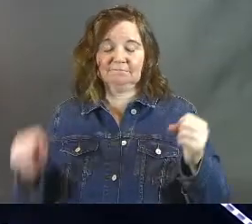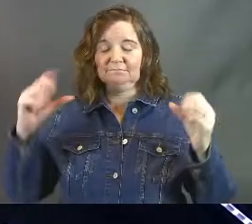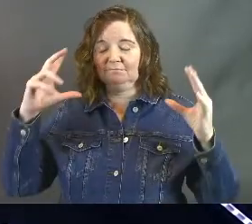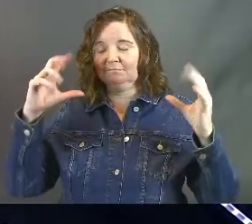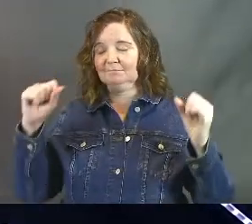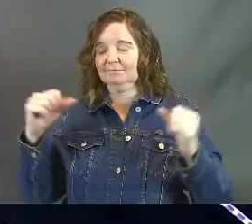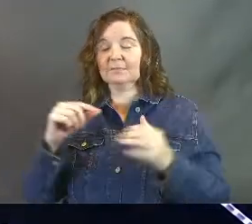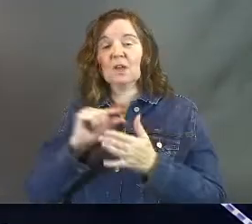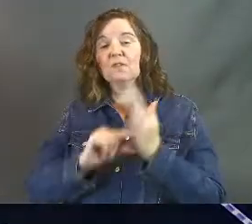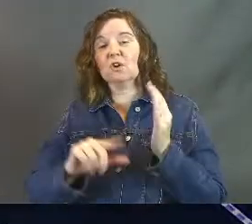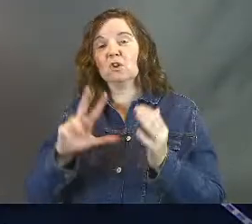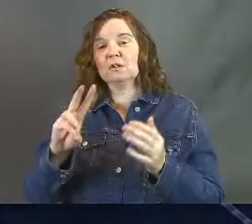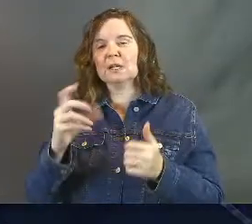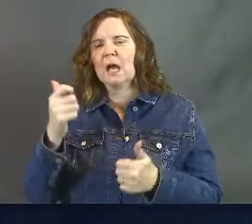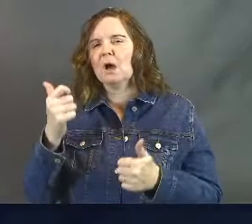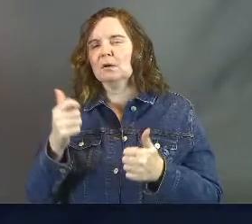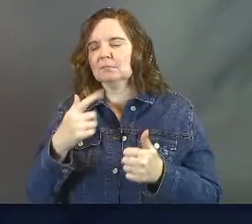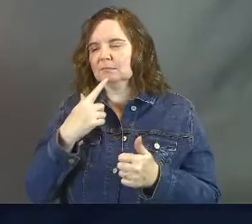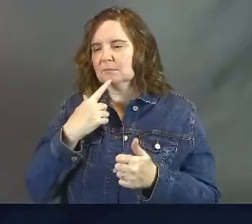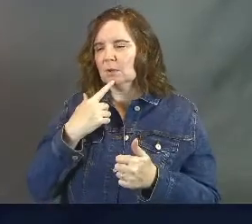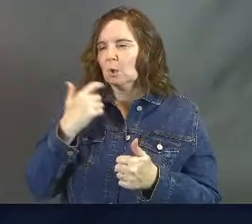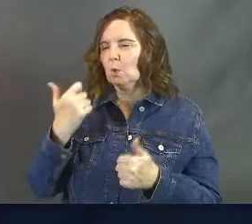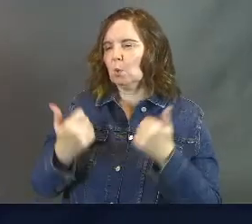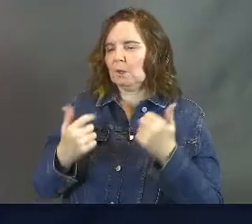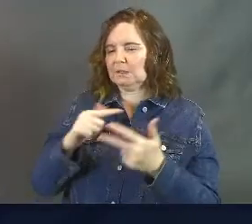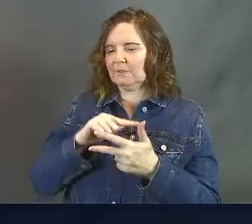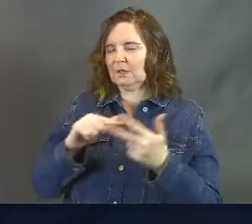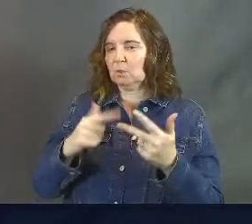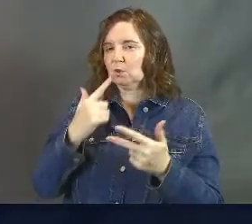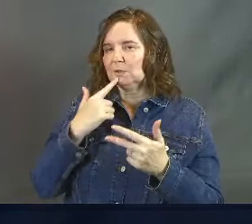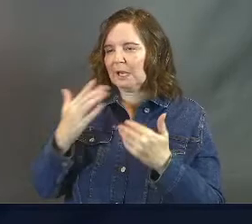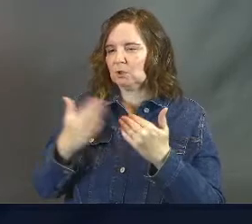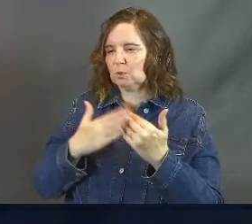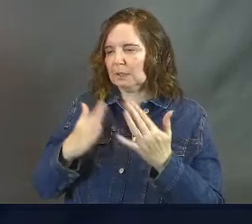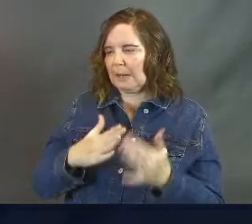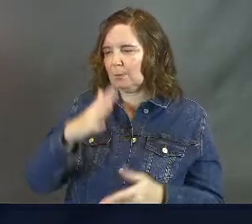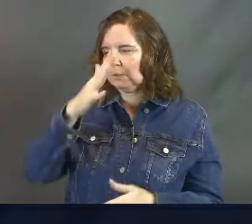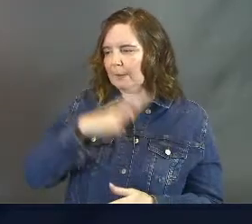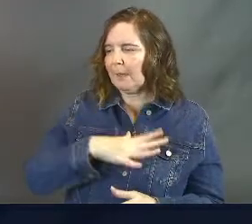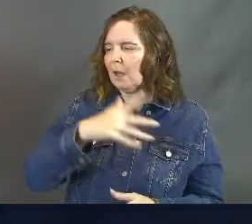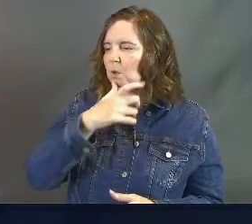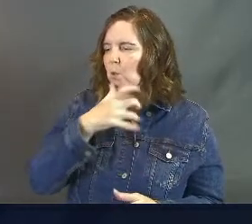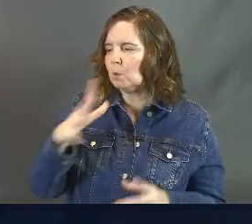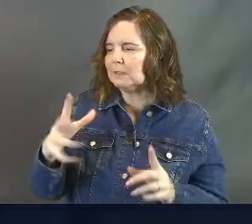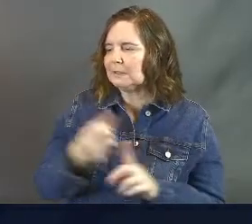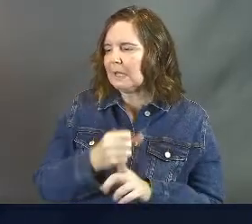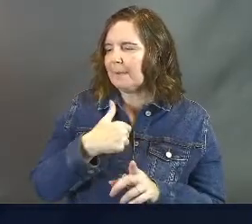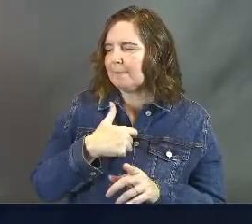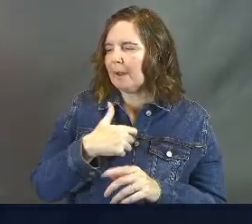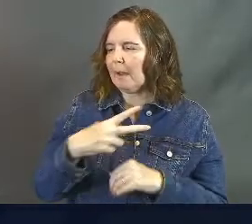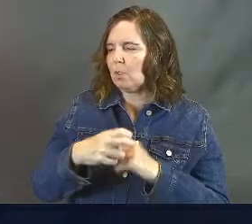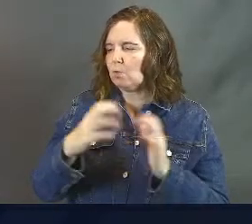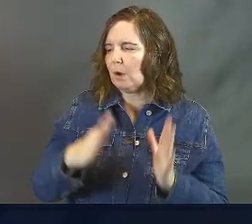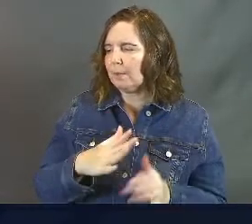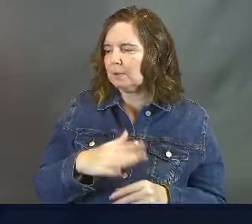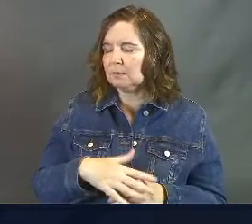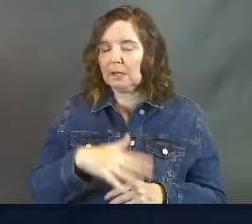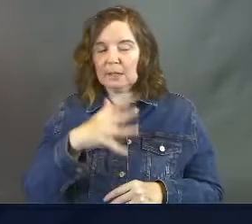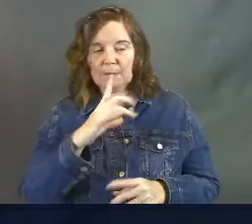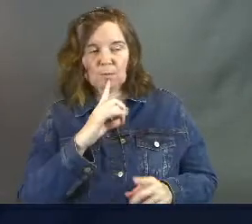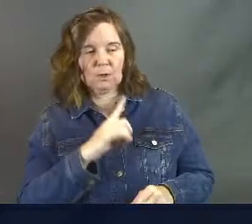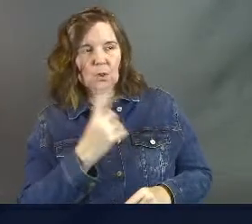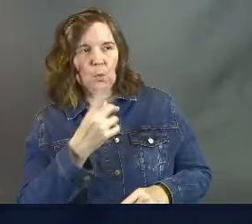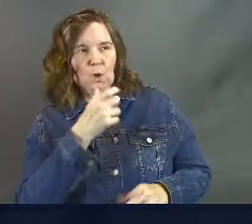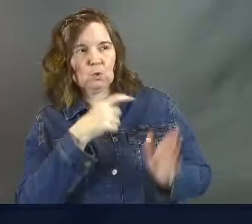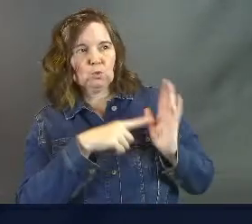Verse 36. Now, which of these three would you say was a neighbor to the man who was attacked by bandits? Jesus asked. The man replied, the